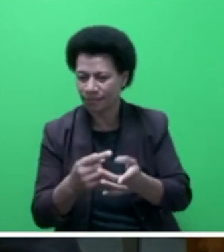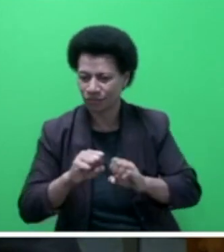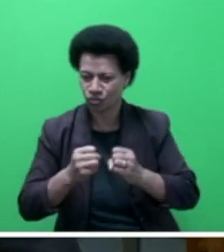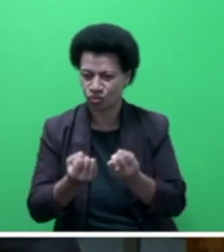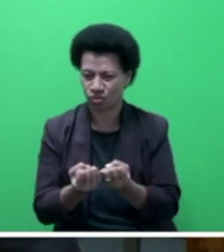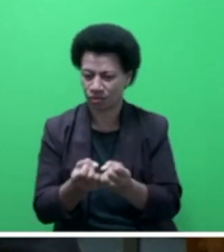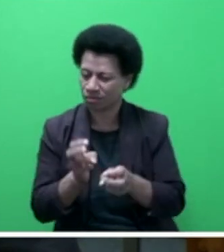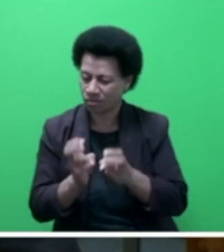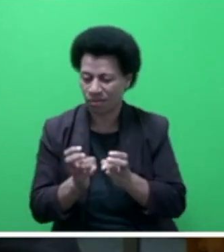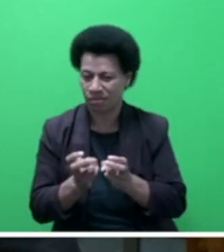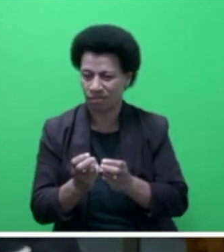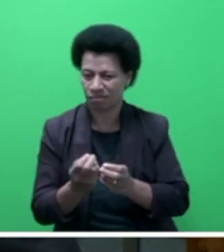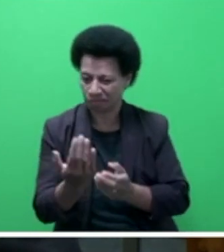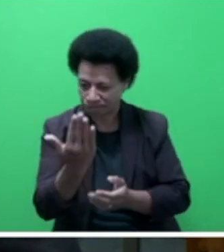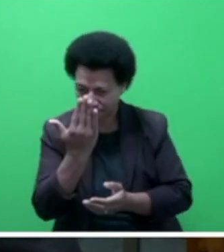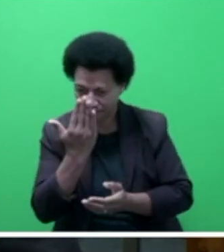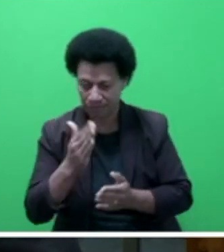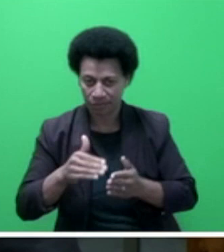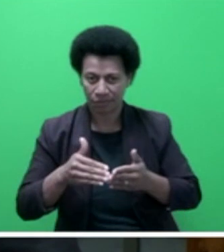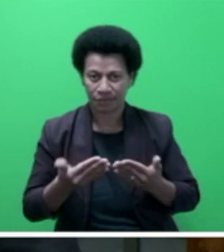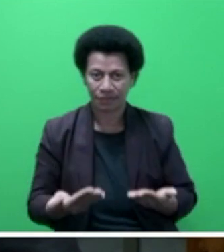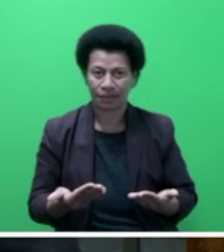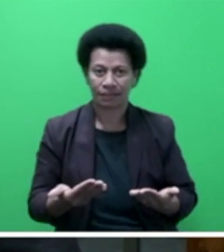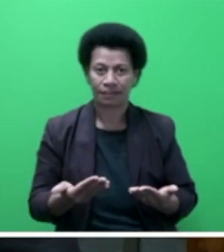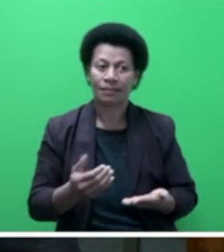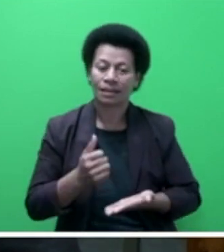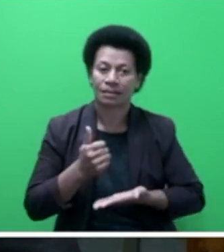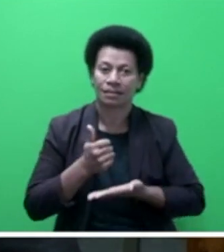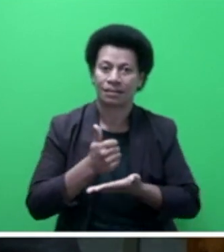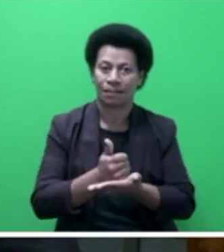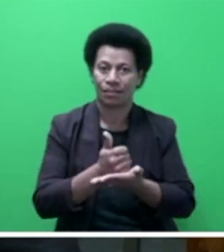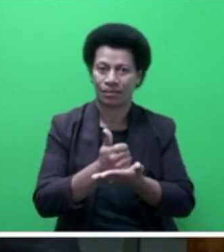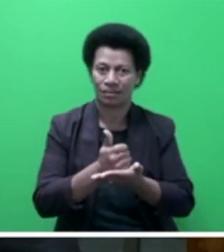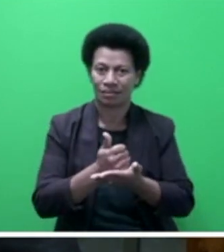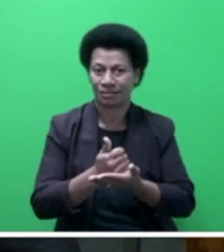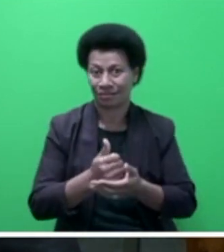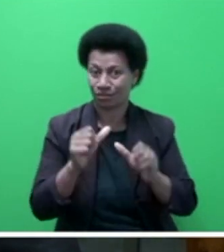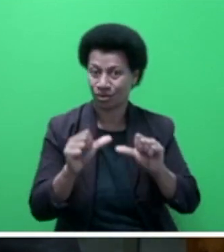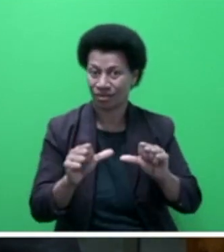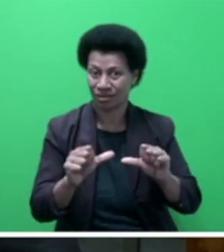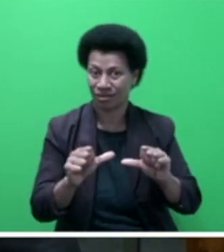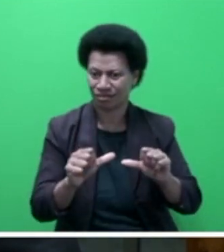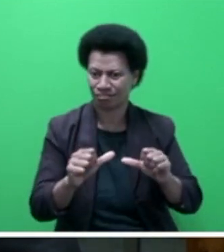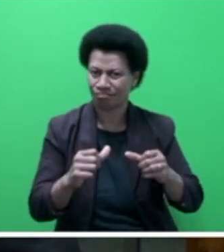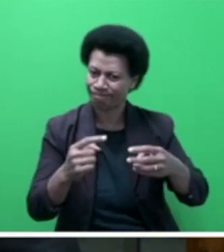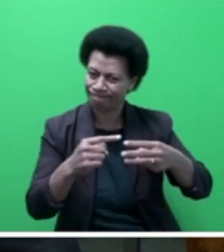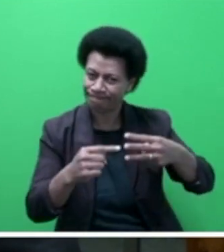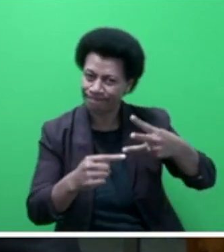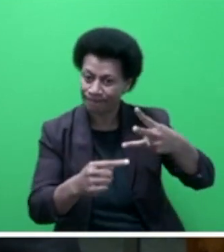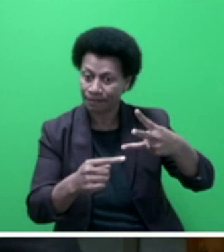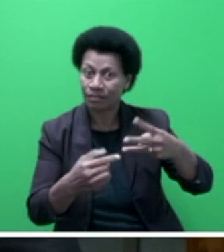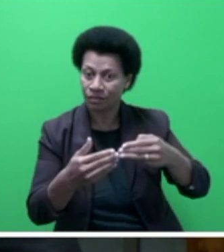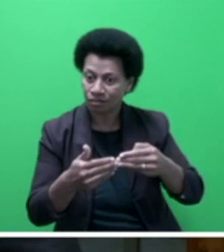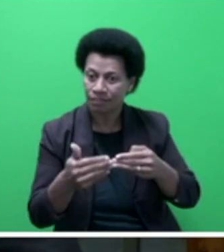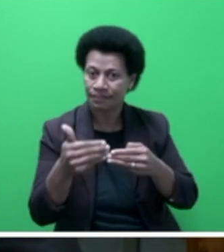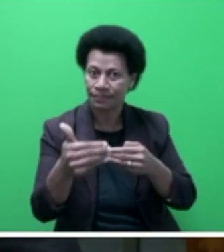is faced with right now. I support His Excellency's call on us to begin work for the next 50 years with this new session,